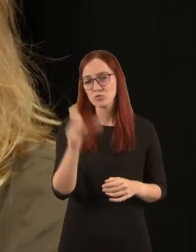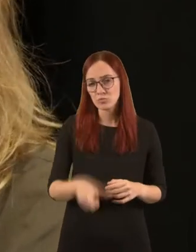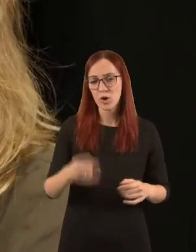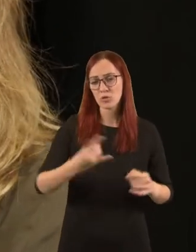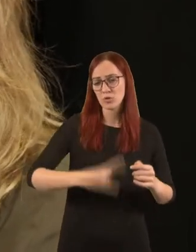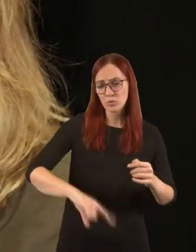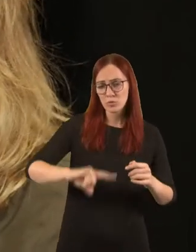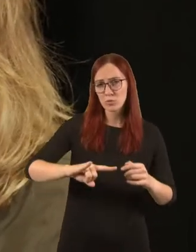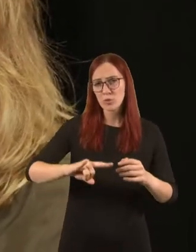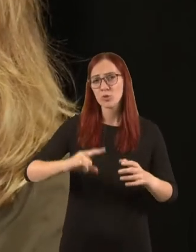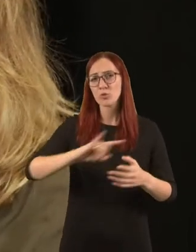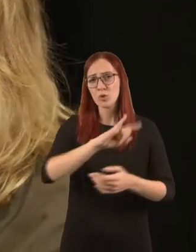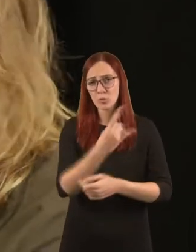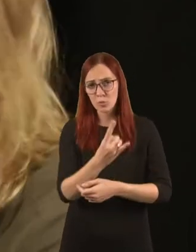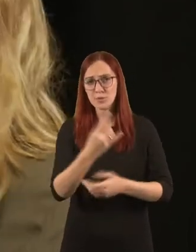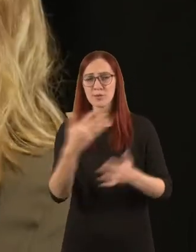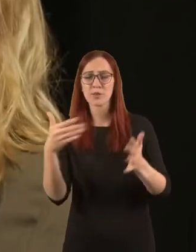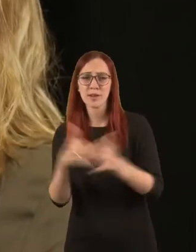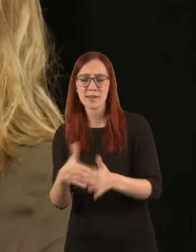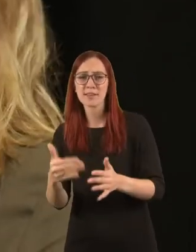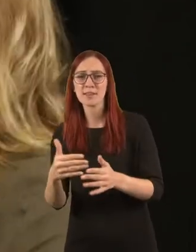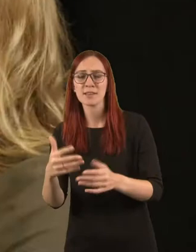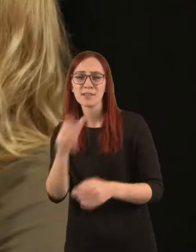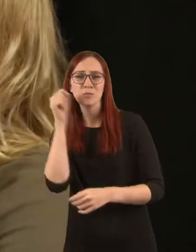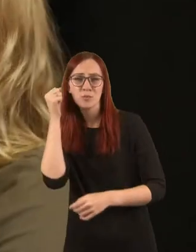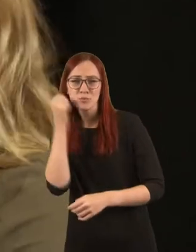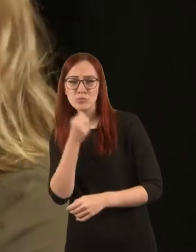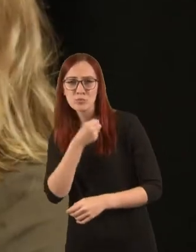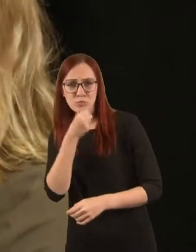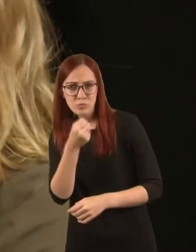monitoring. So